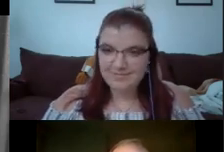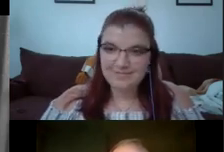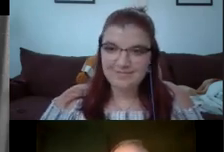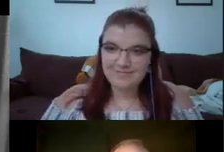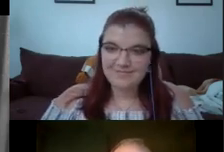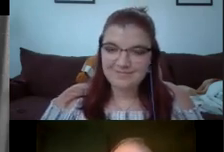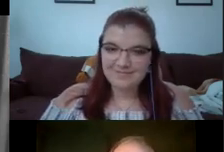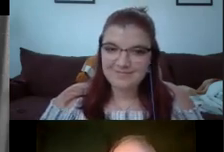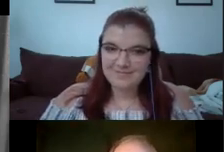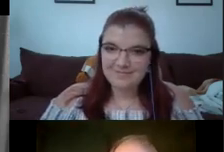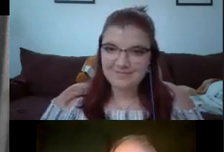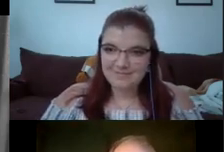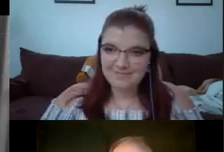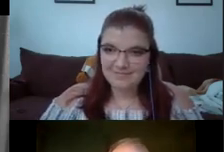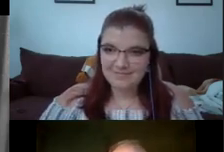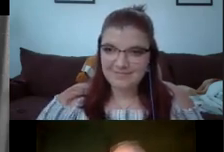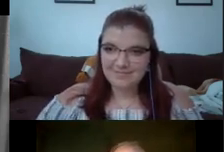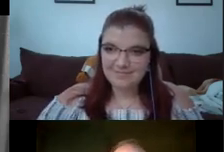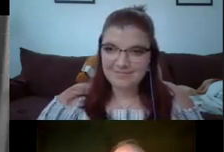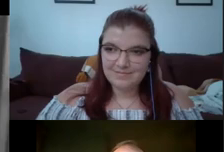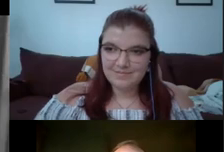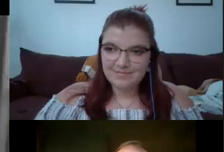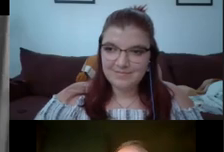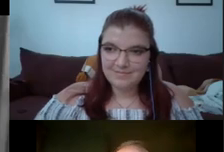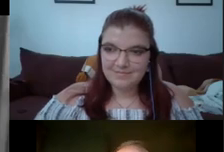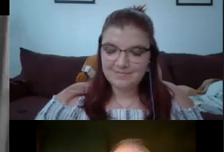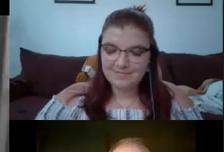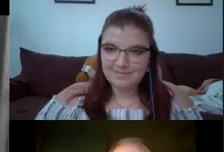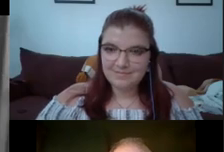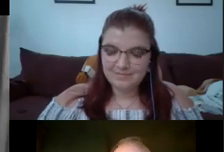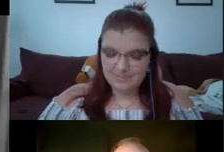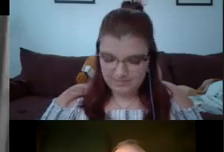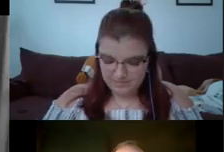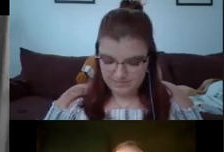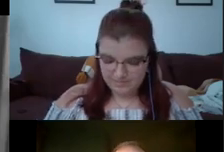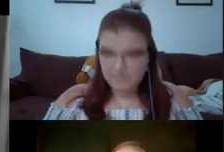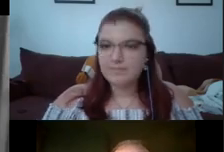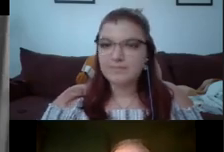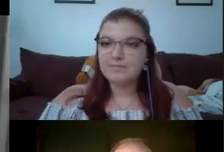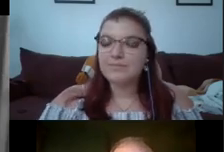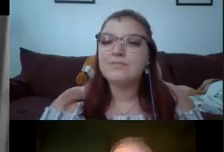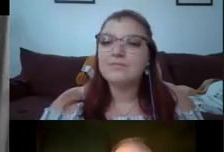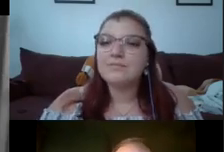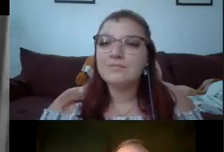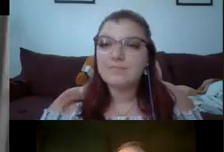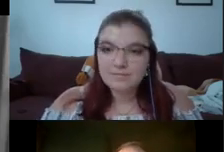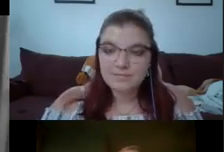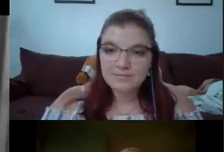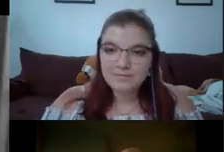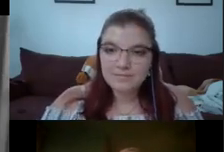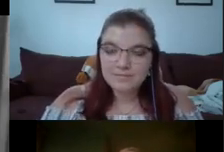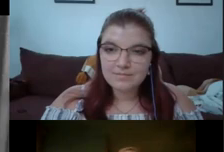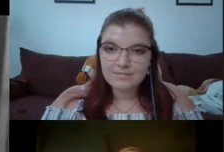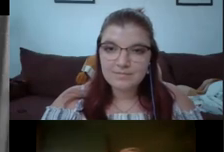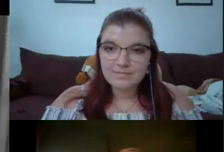Brockport avoided the deep scars of some campuses, but you get a sense of just how deep the feelings were. And